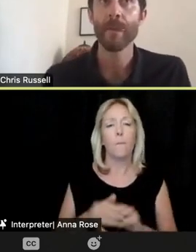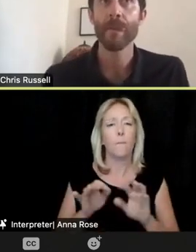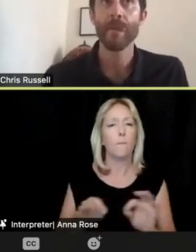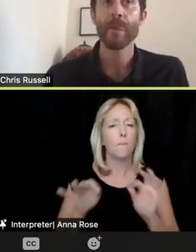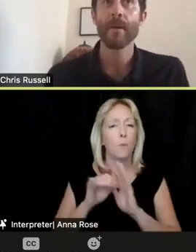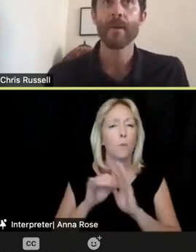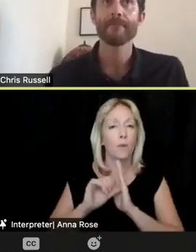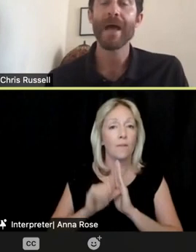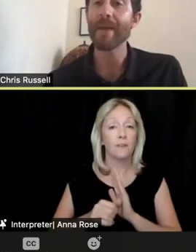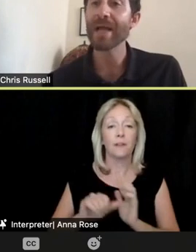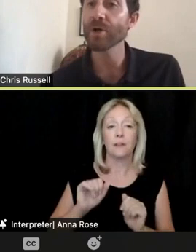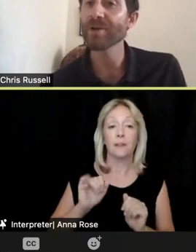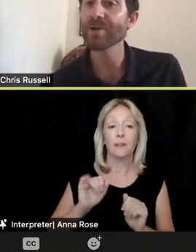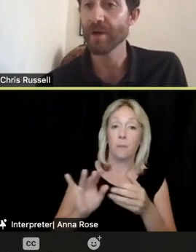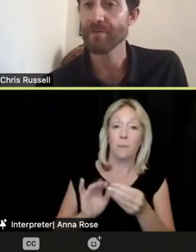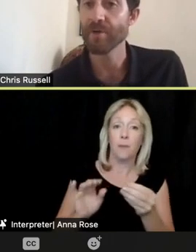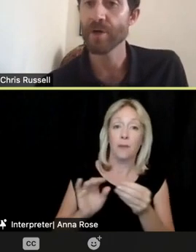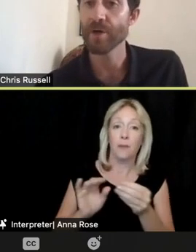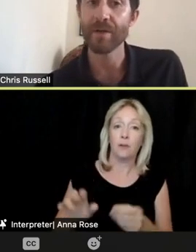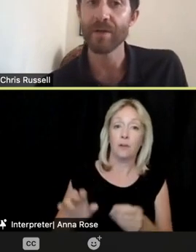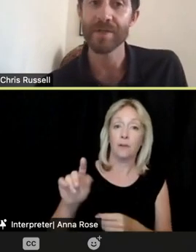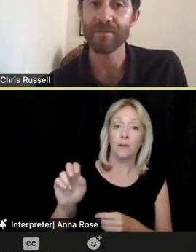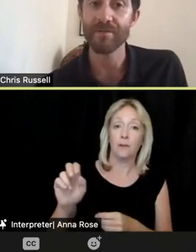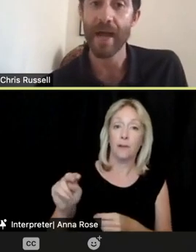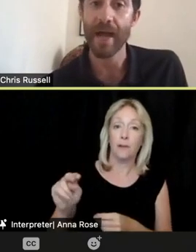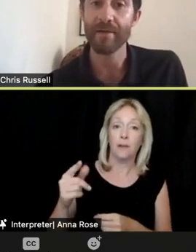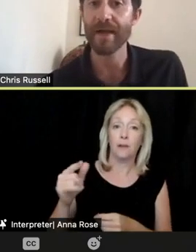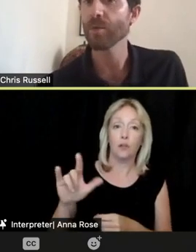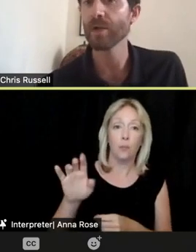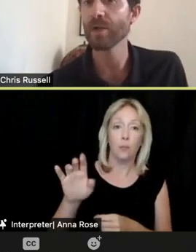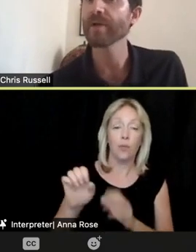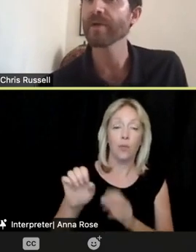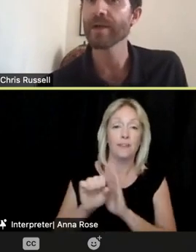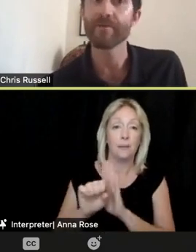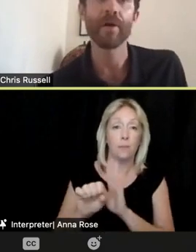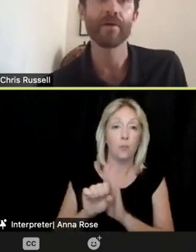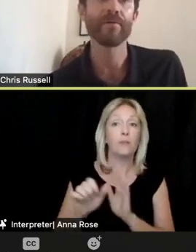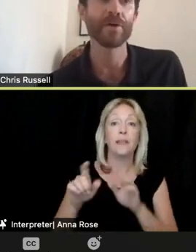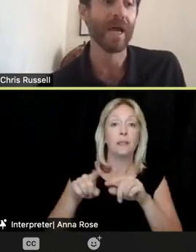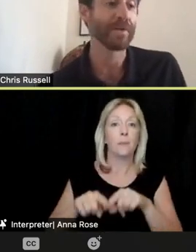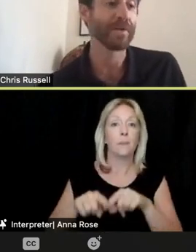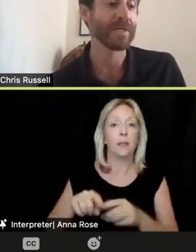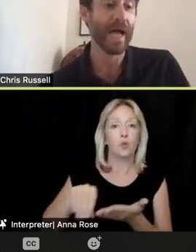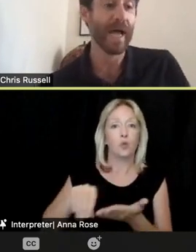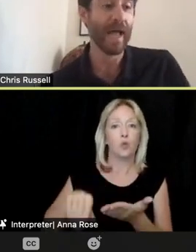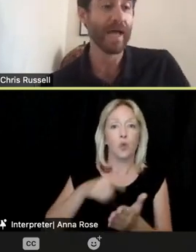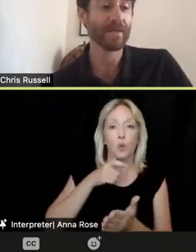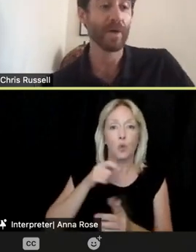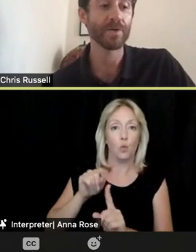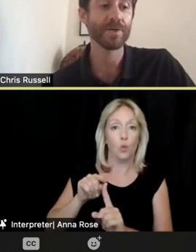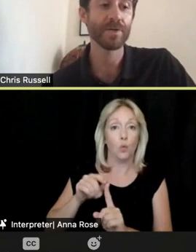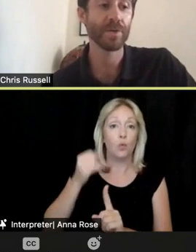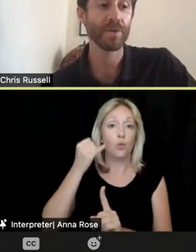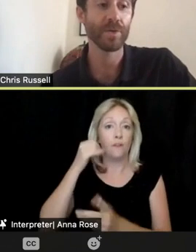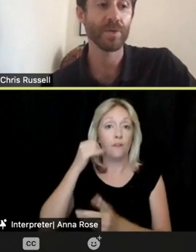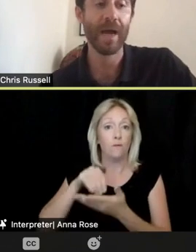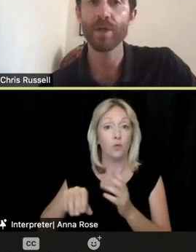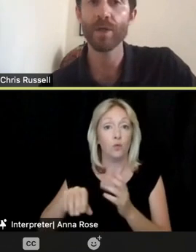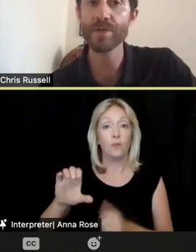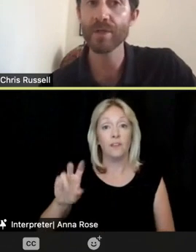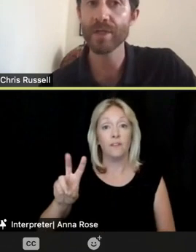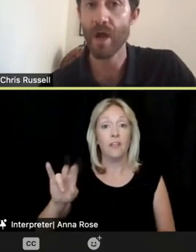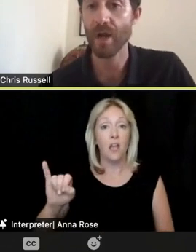symbols, that might look different for a child with CVI. In fact, it will look very different for a child with CVI as opposed